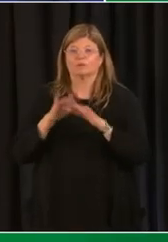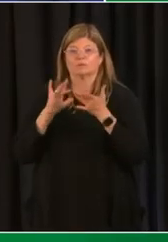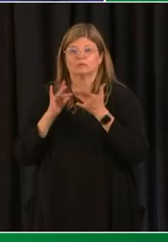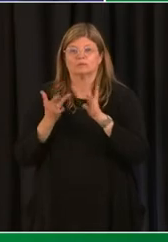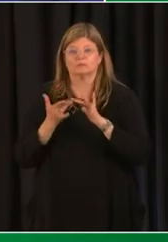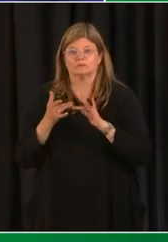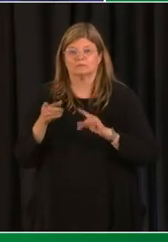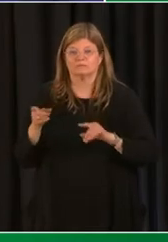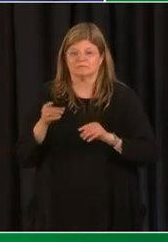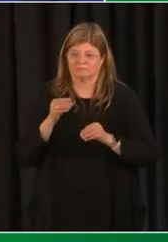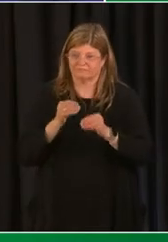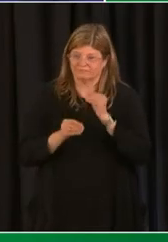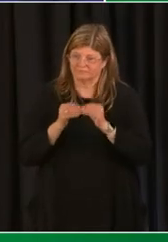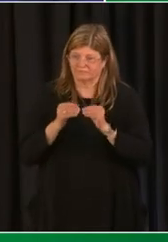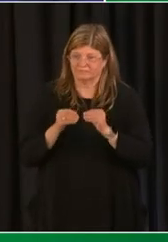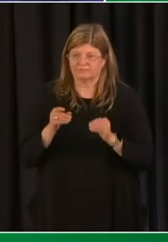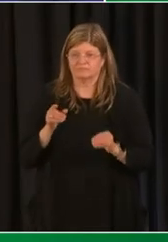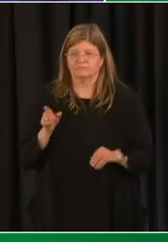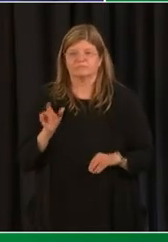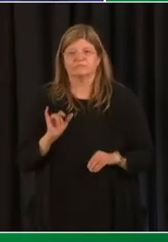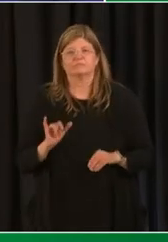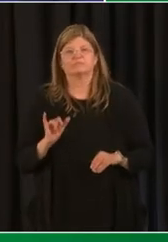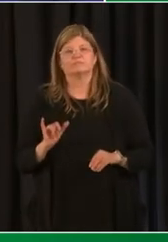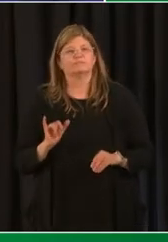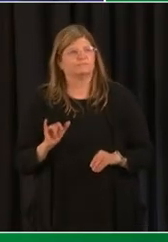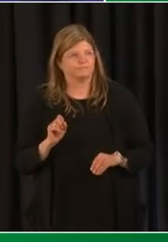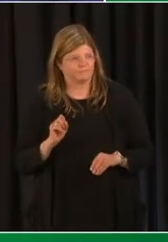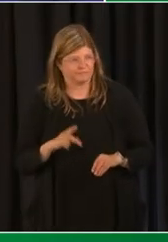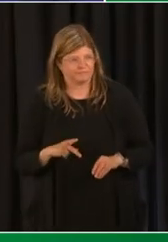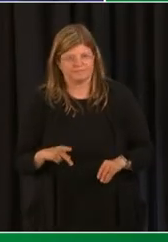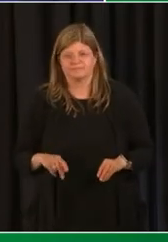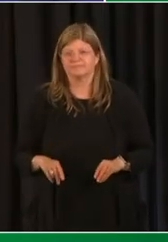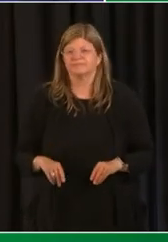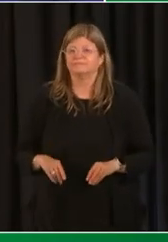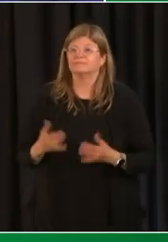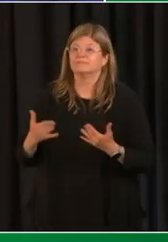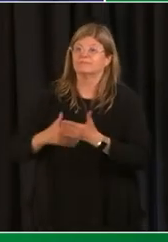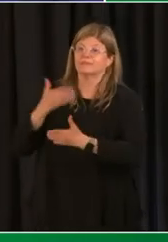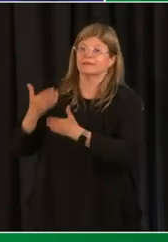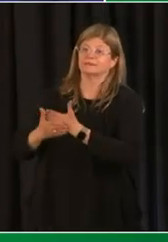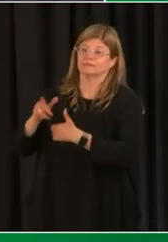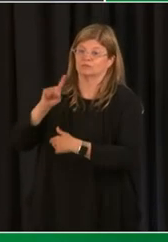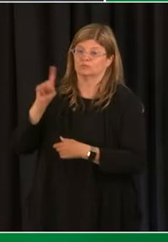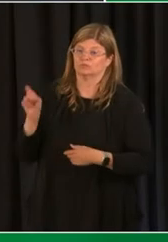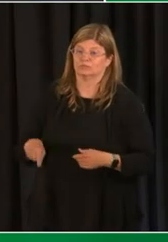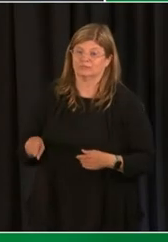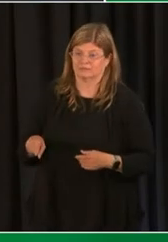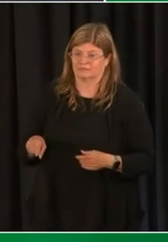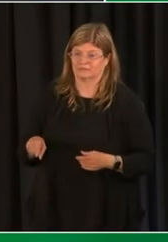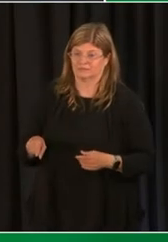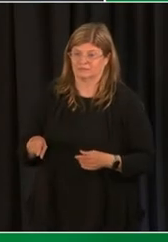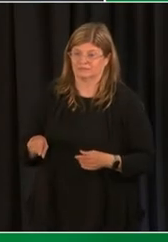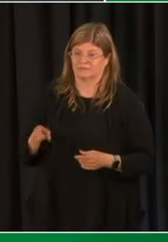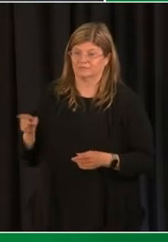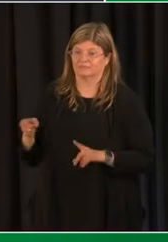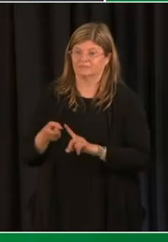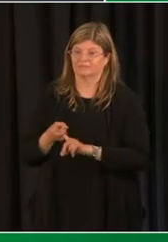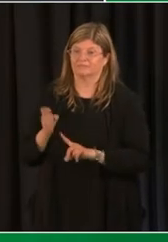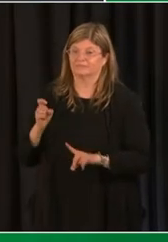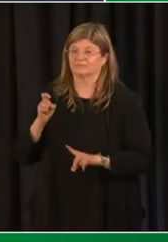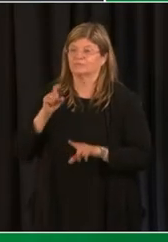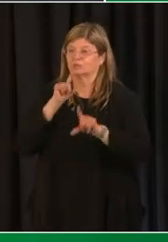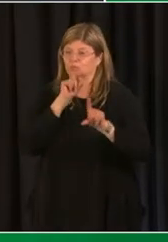that will be fixed imminently. Okay, great. So next question is from